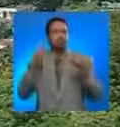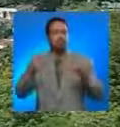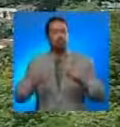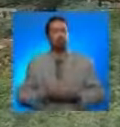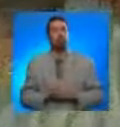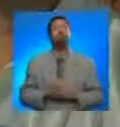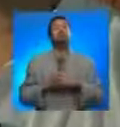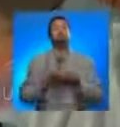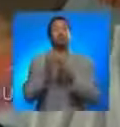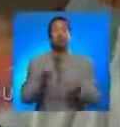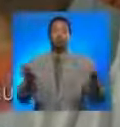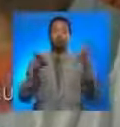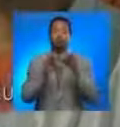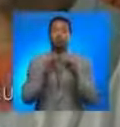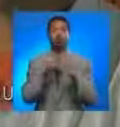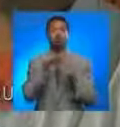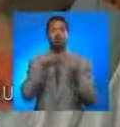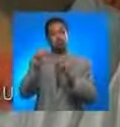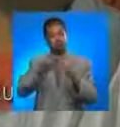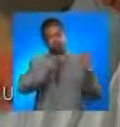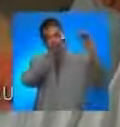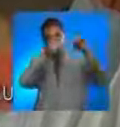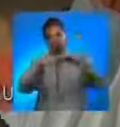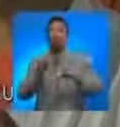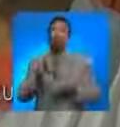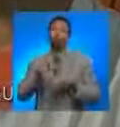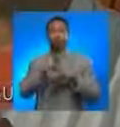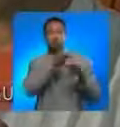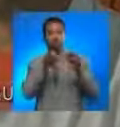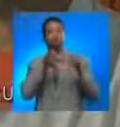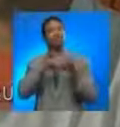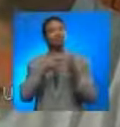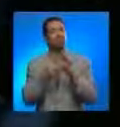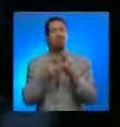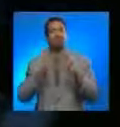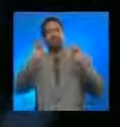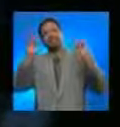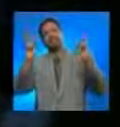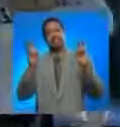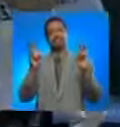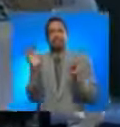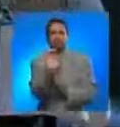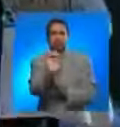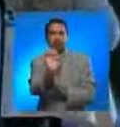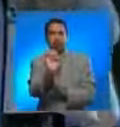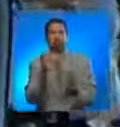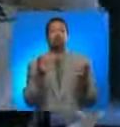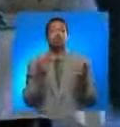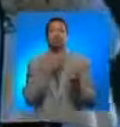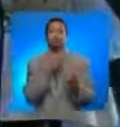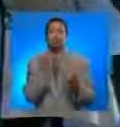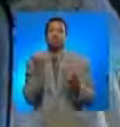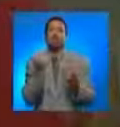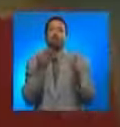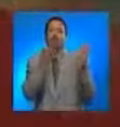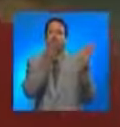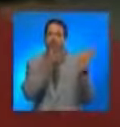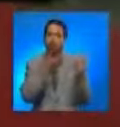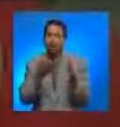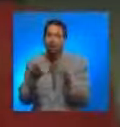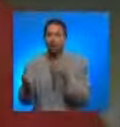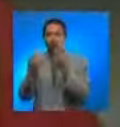It is important to point out that when an earthquake or tsunami occurs, a crisis situation arises. It